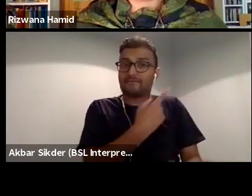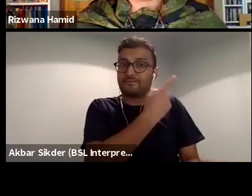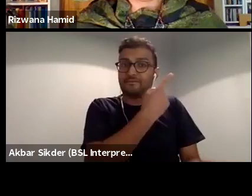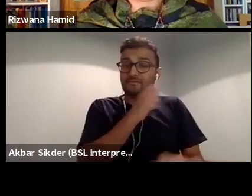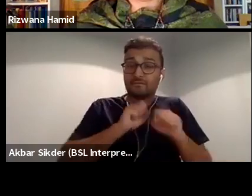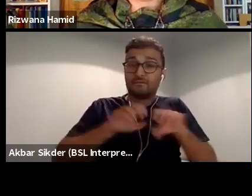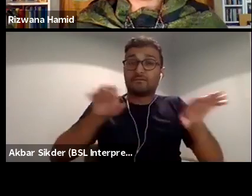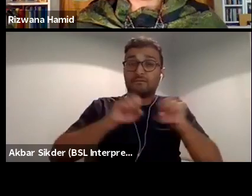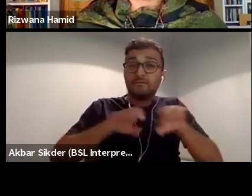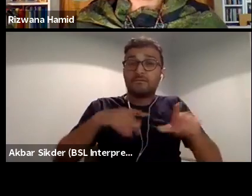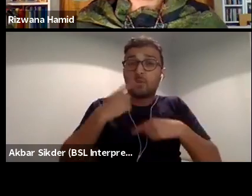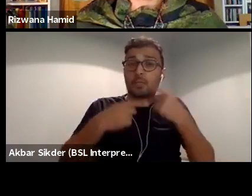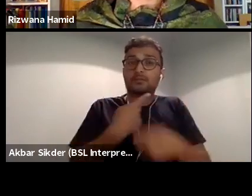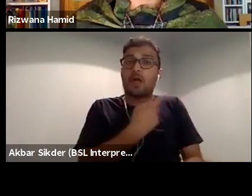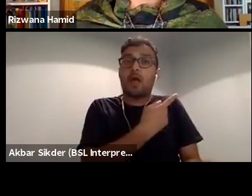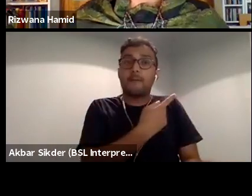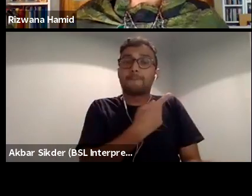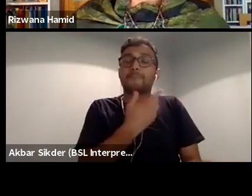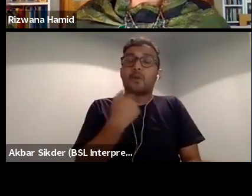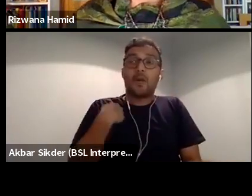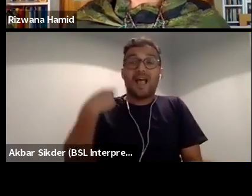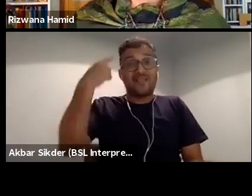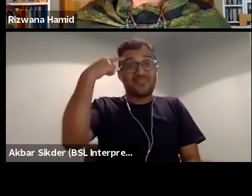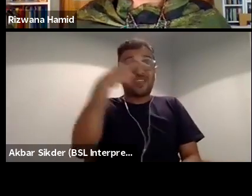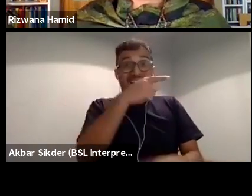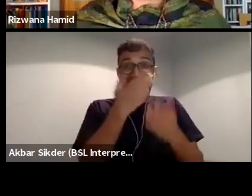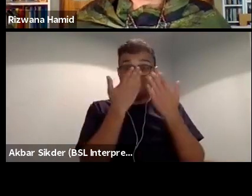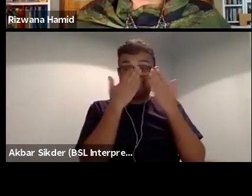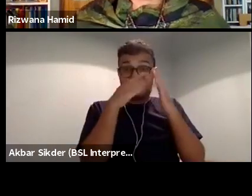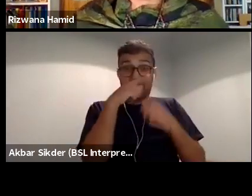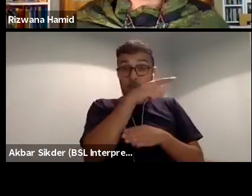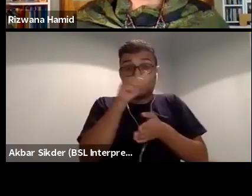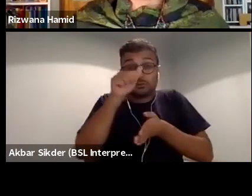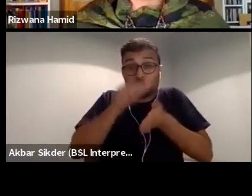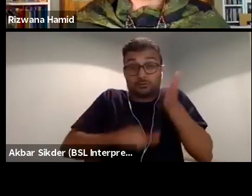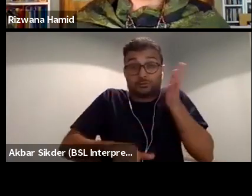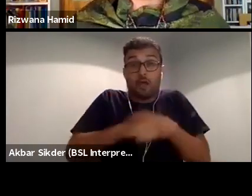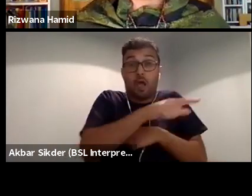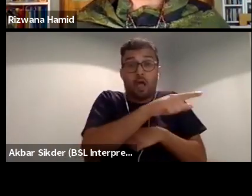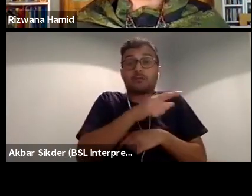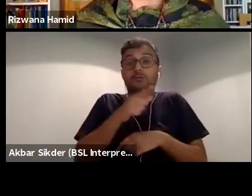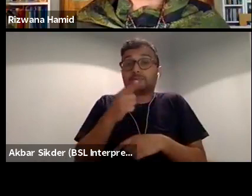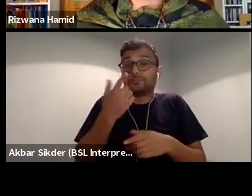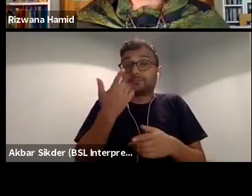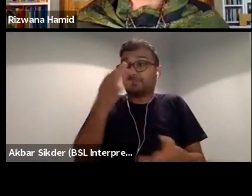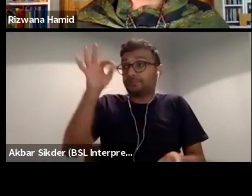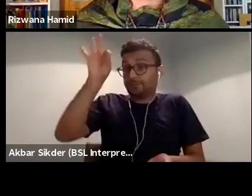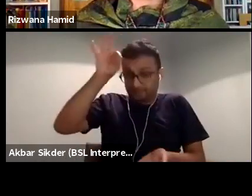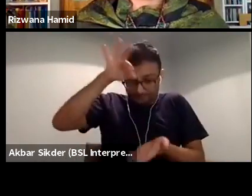of incubator for a lot of this misinformation,